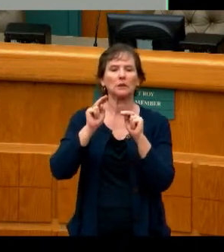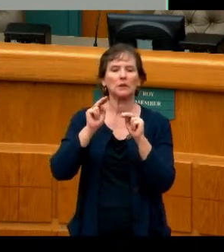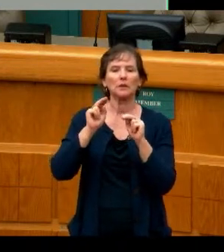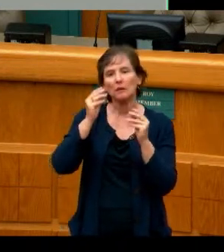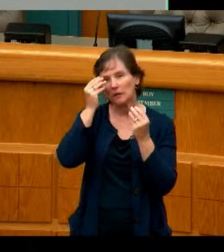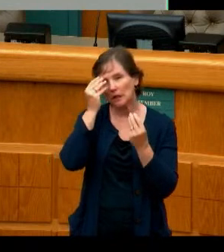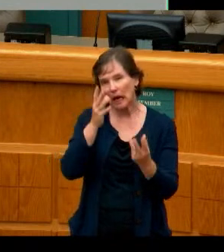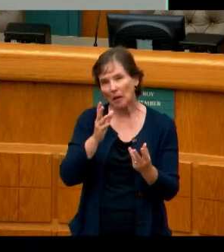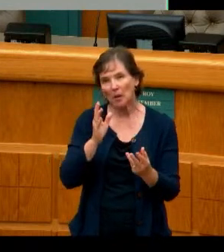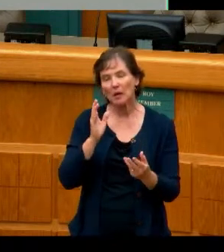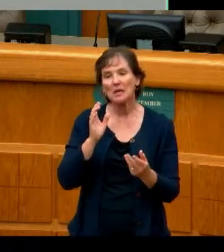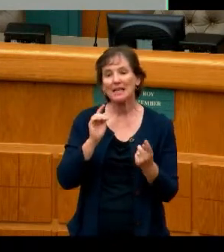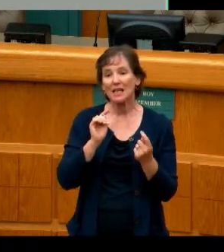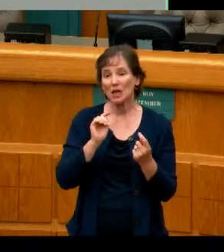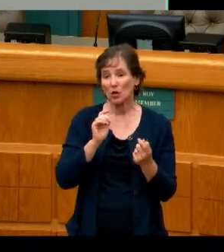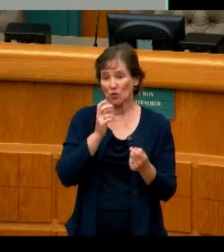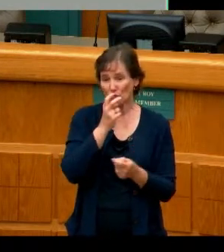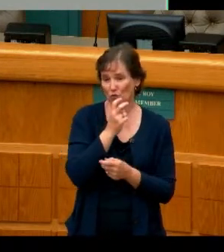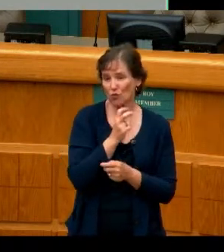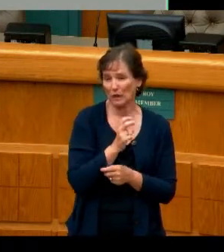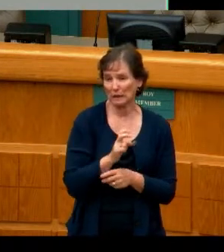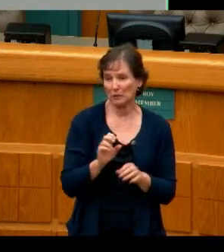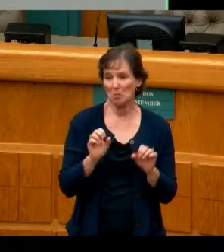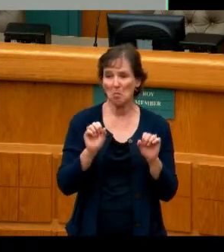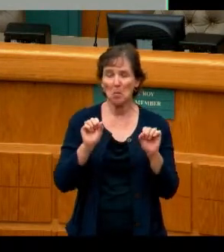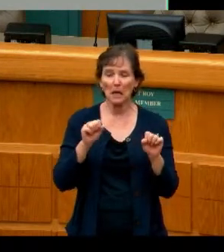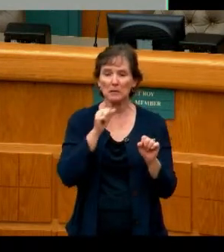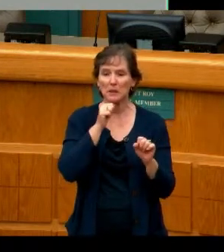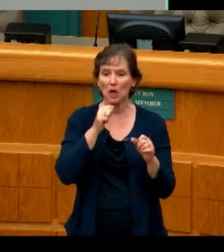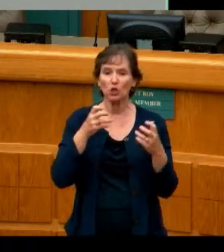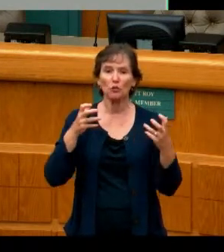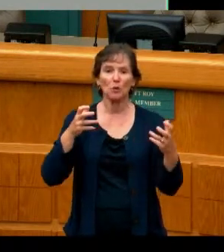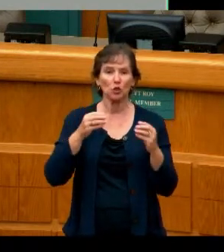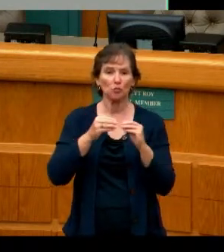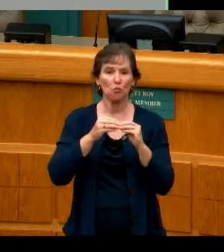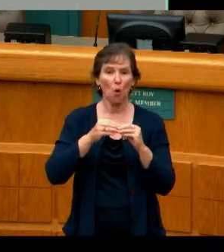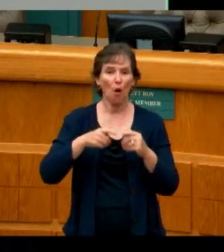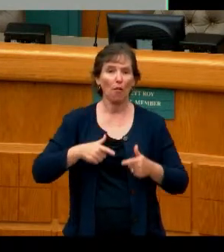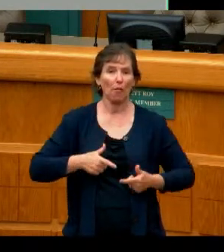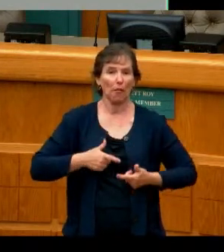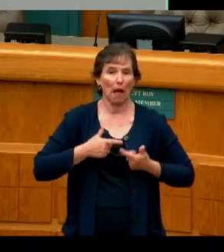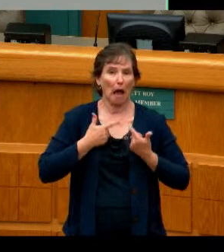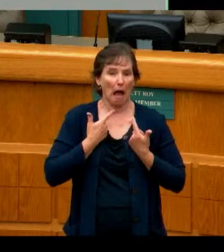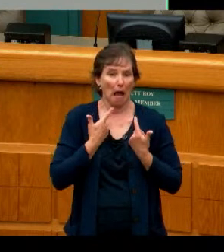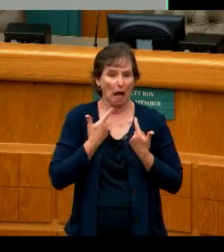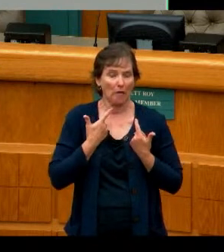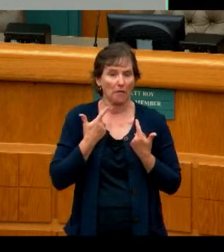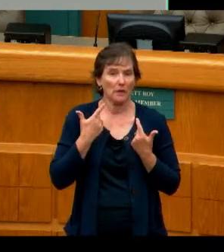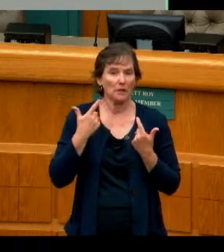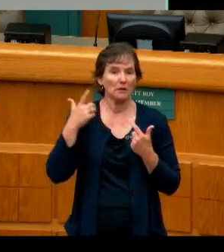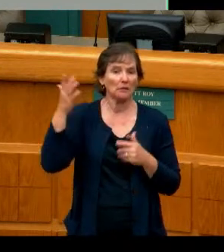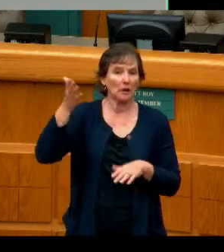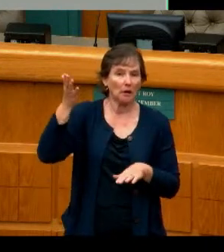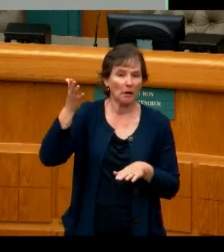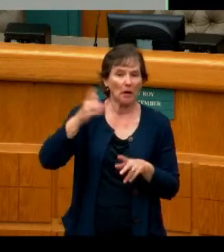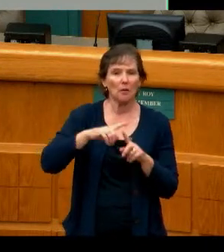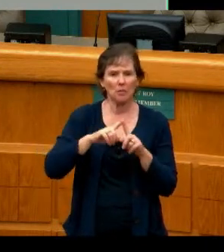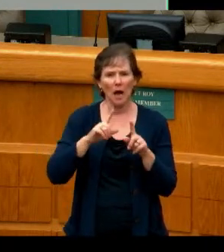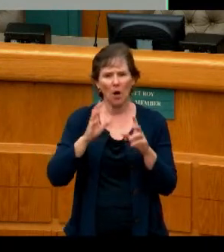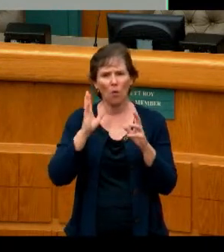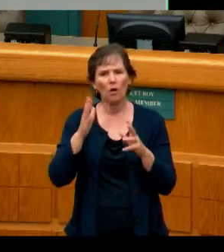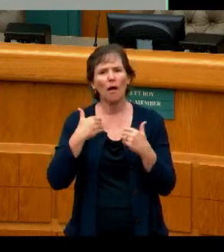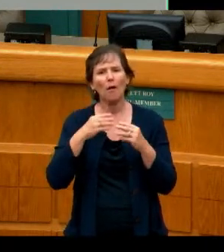to combat COVID-19. I want to point out to you that we're going to be transitioning. We might not give too many more of these